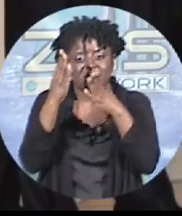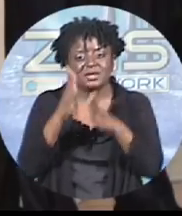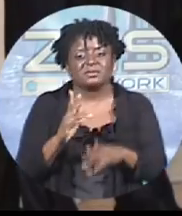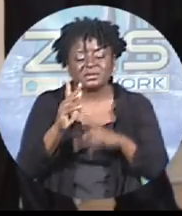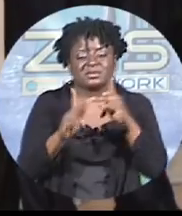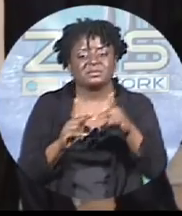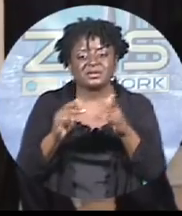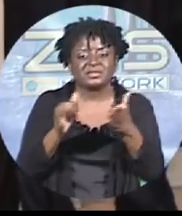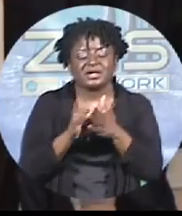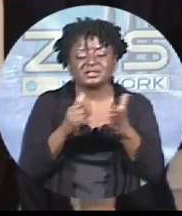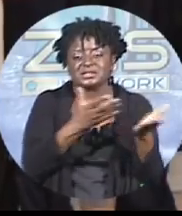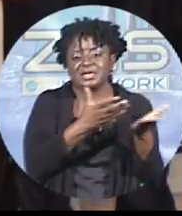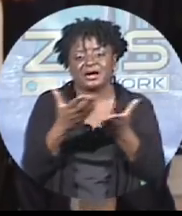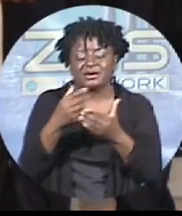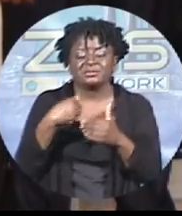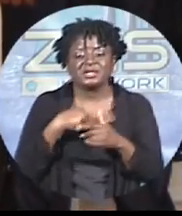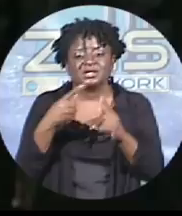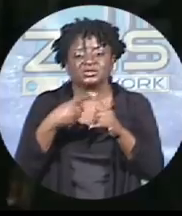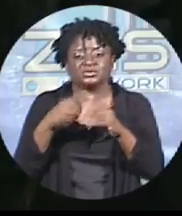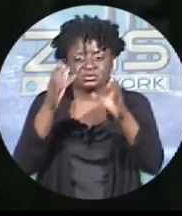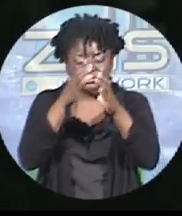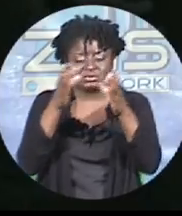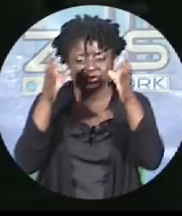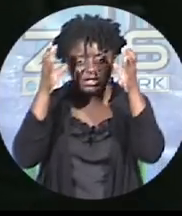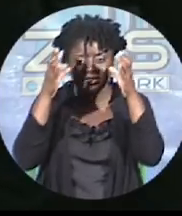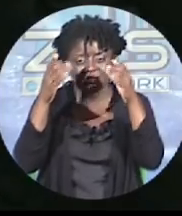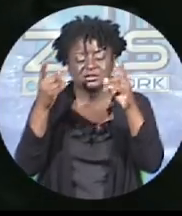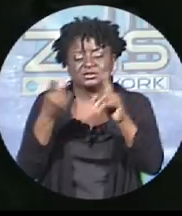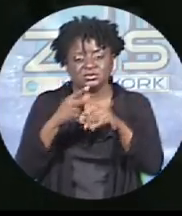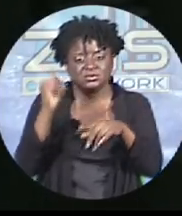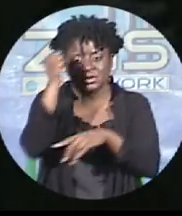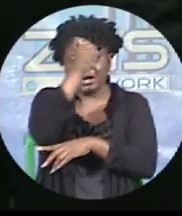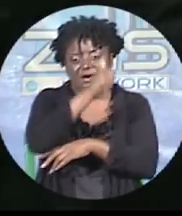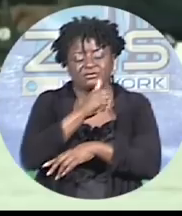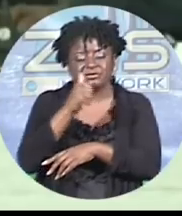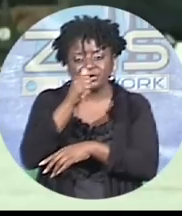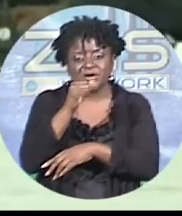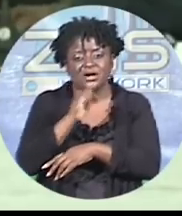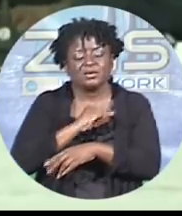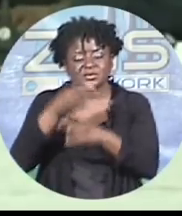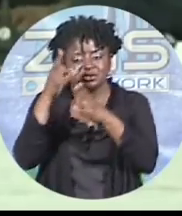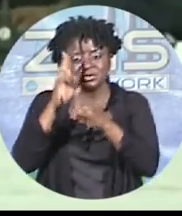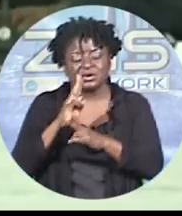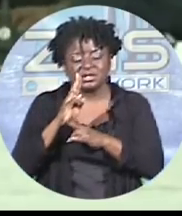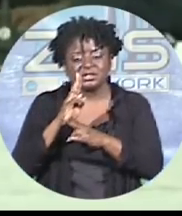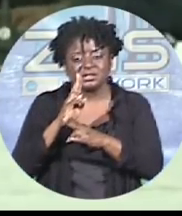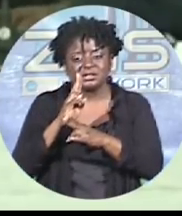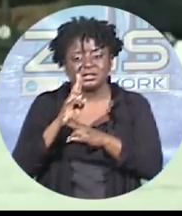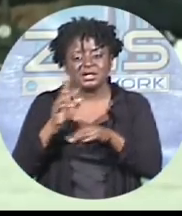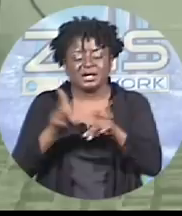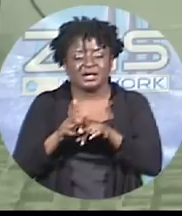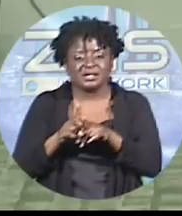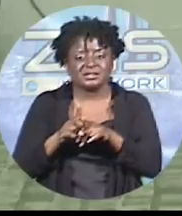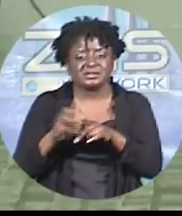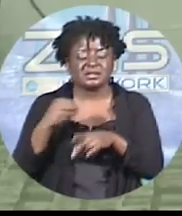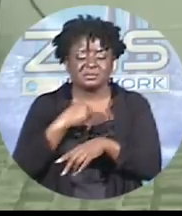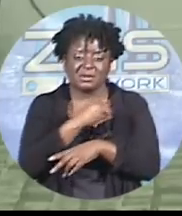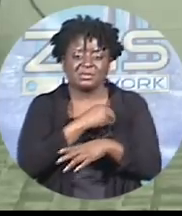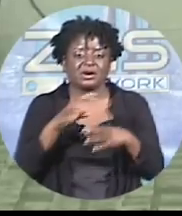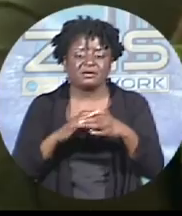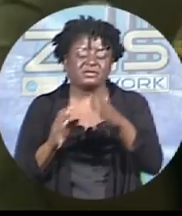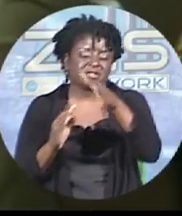of the People in Beijing, China, and to Africa, where I was honored to be installed as a member of the Executive Council